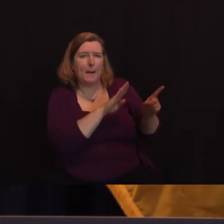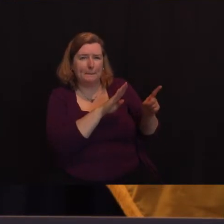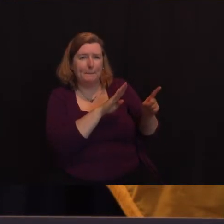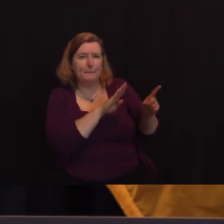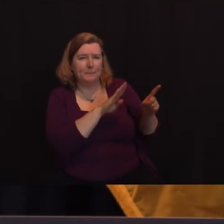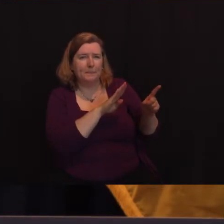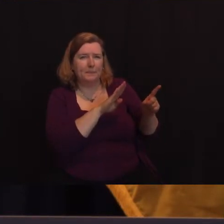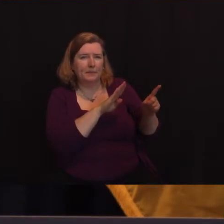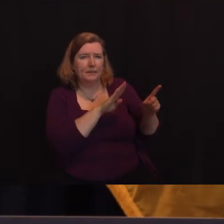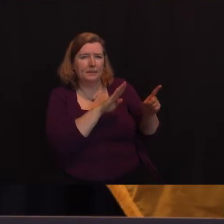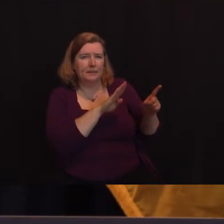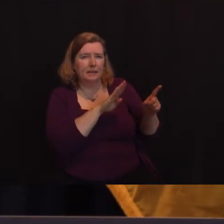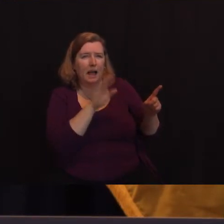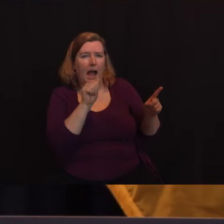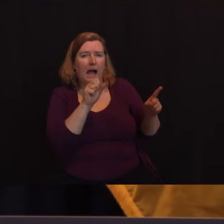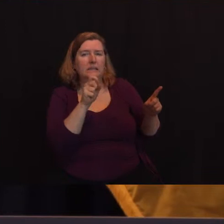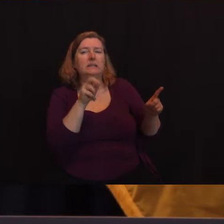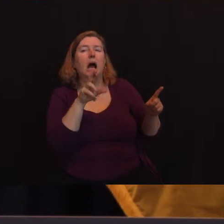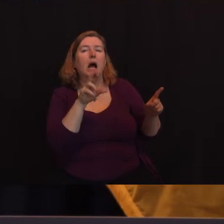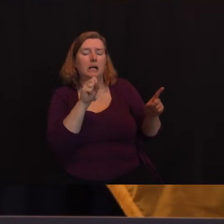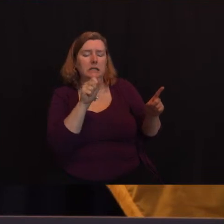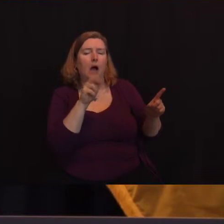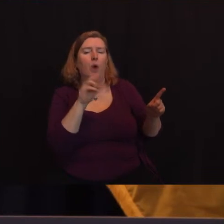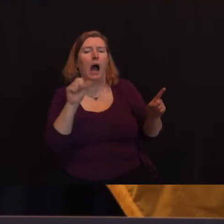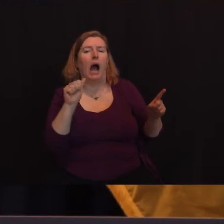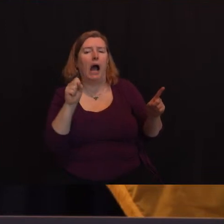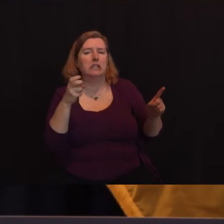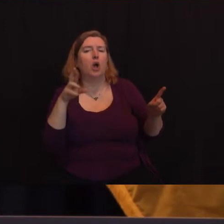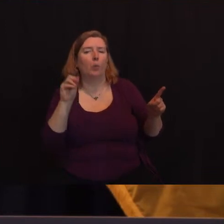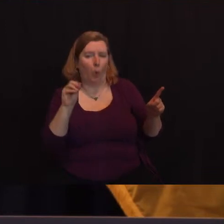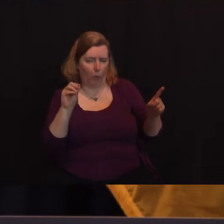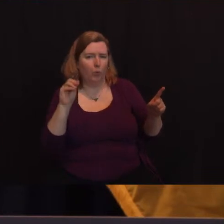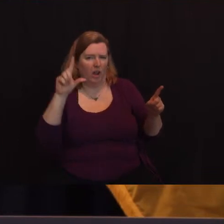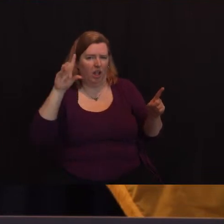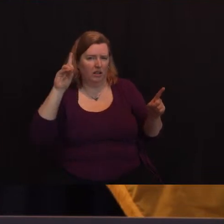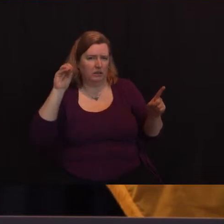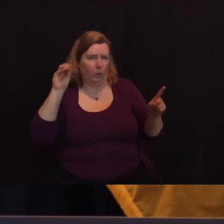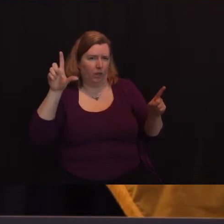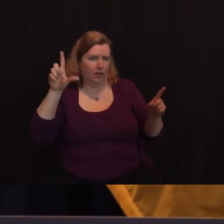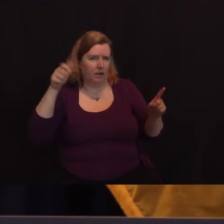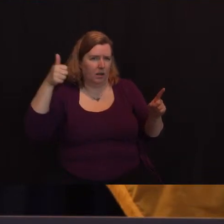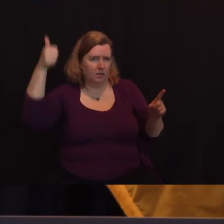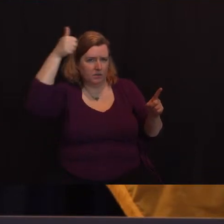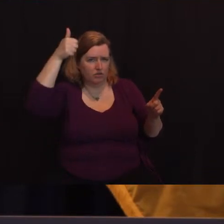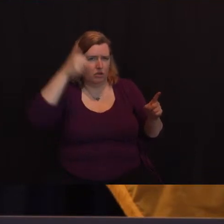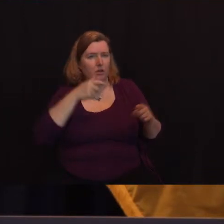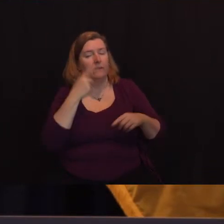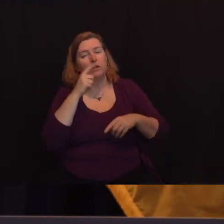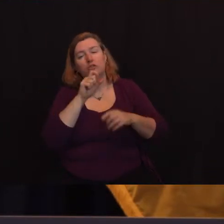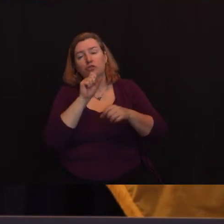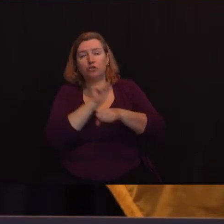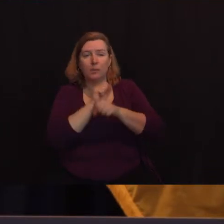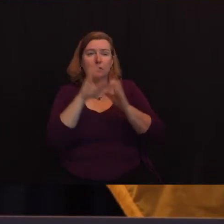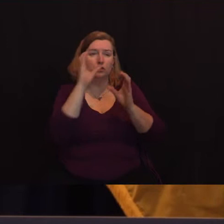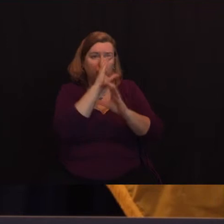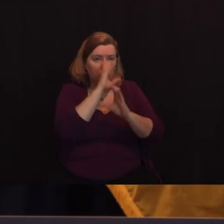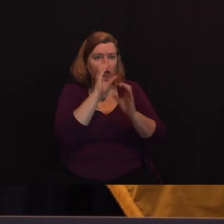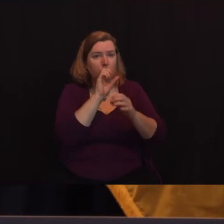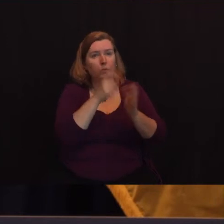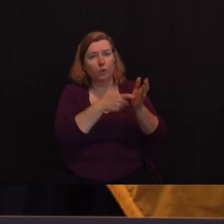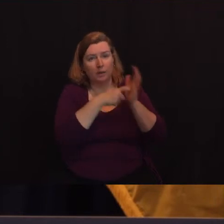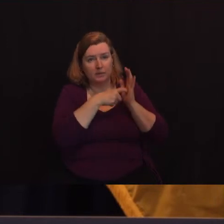morning on this work search requirement, which a lot was made of when the president said